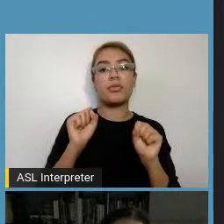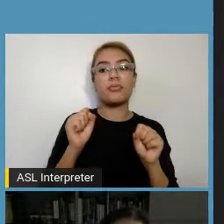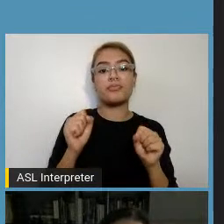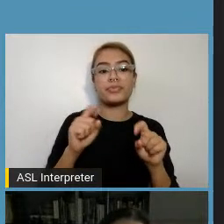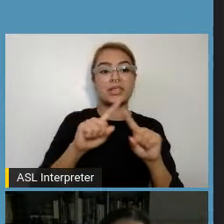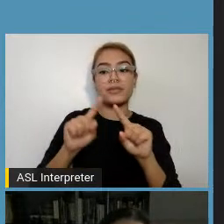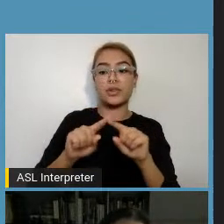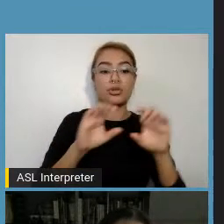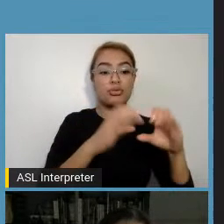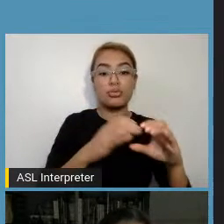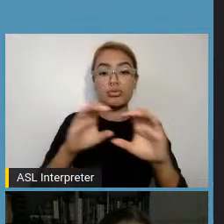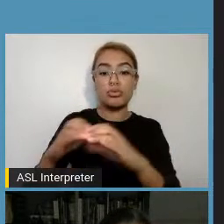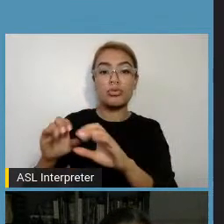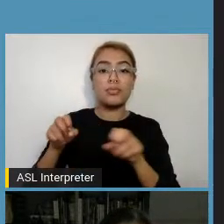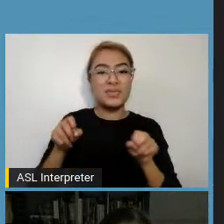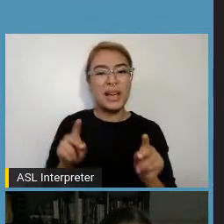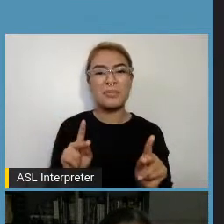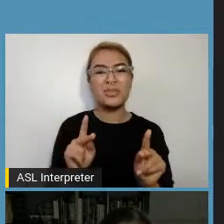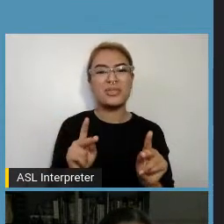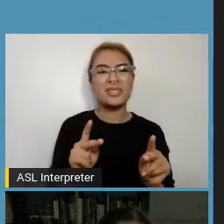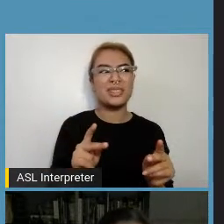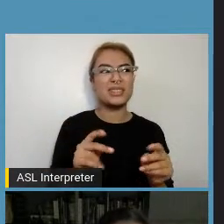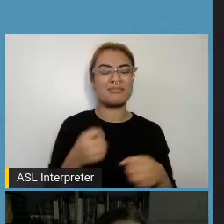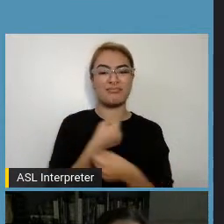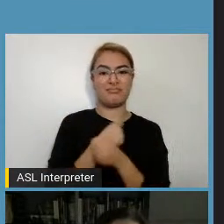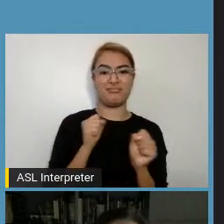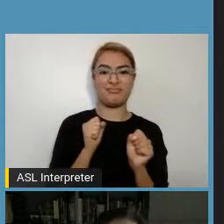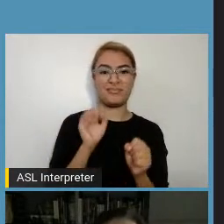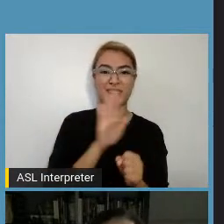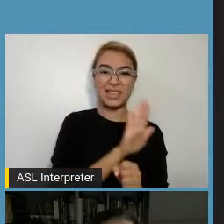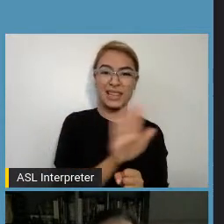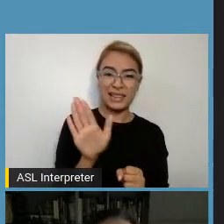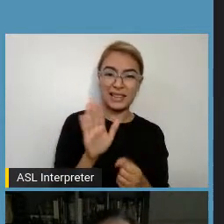different opportunities to tell their stories.